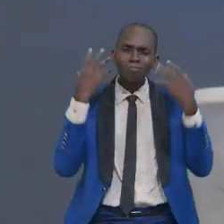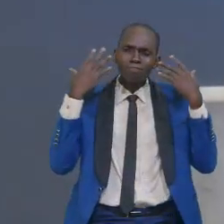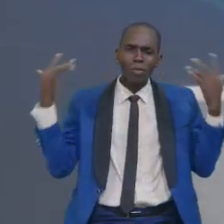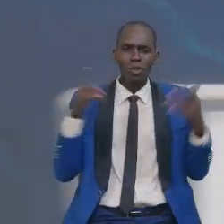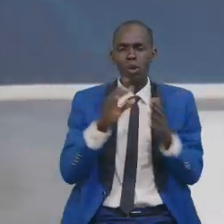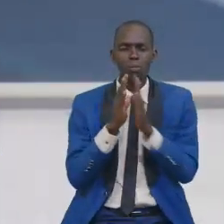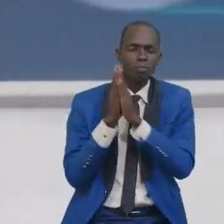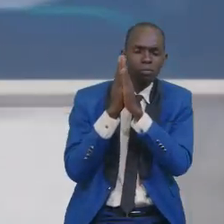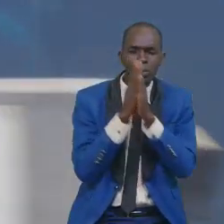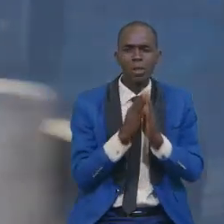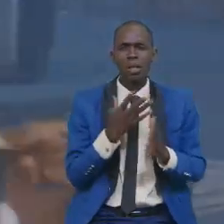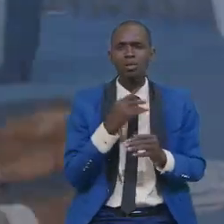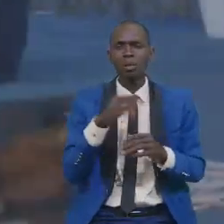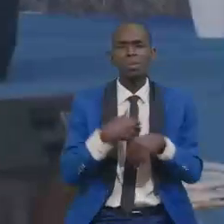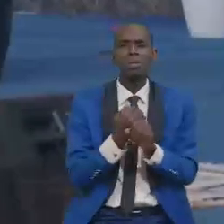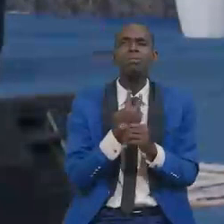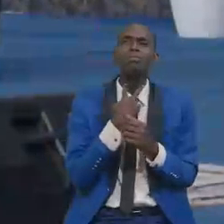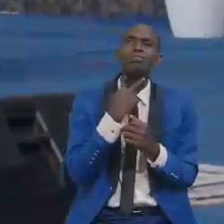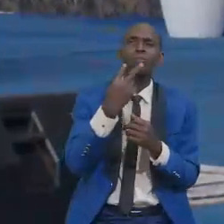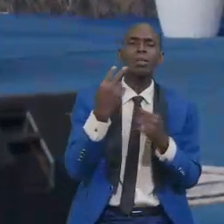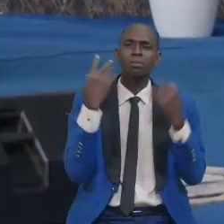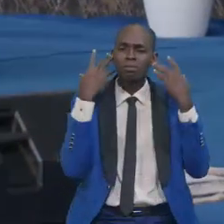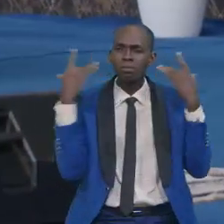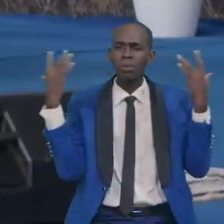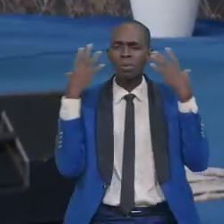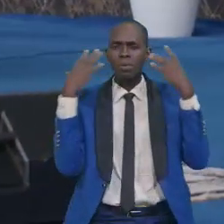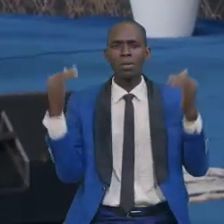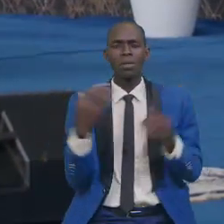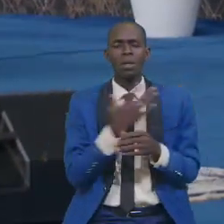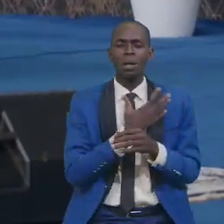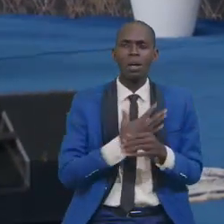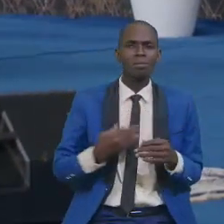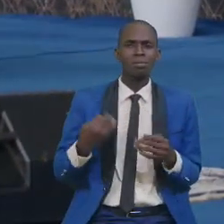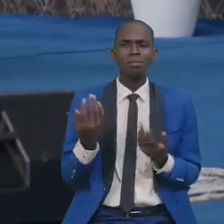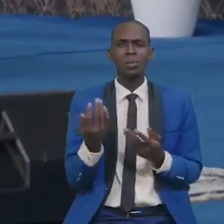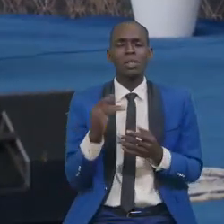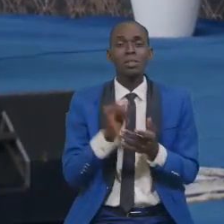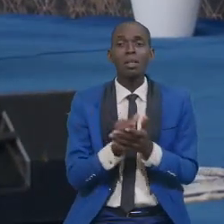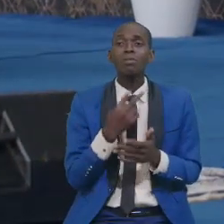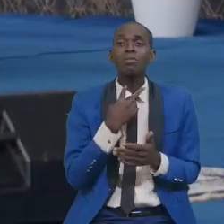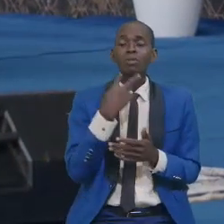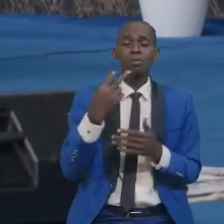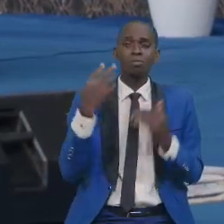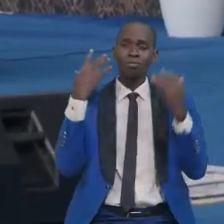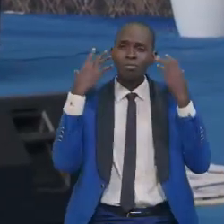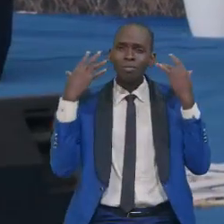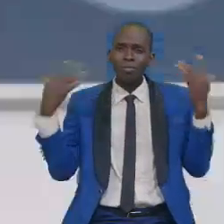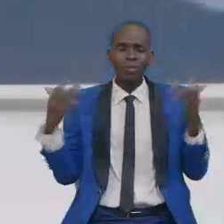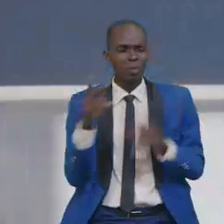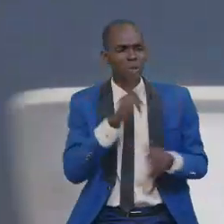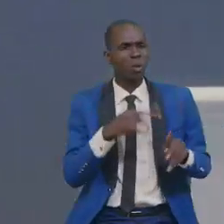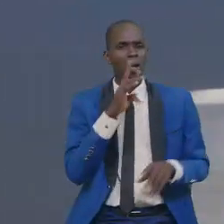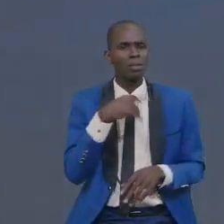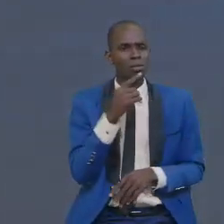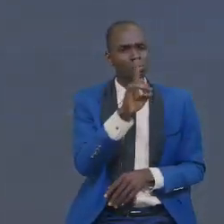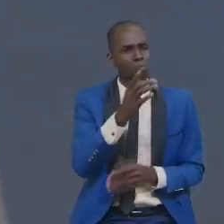and there is that strange noise that is coming and the strength knows extraneous noise it says shut up shut up